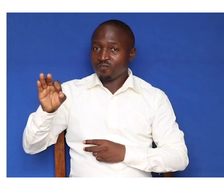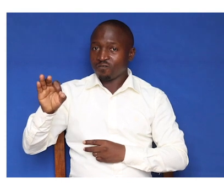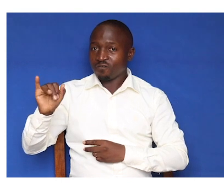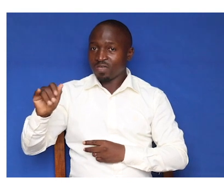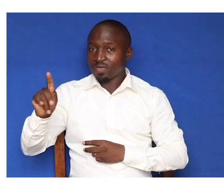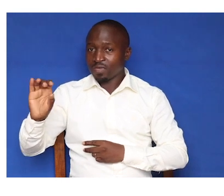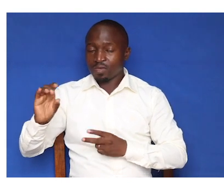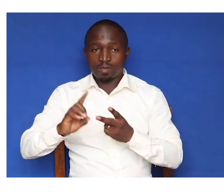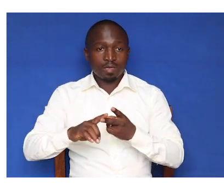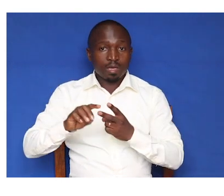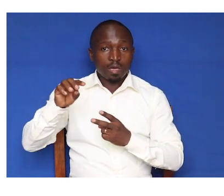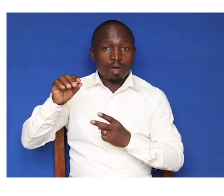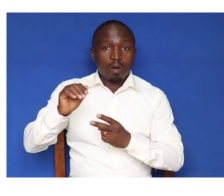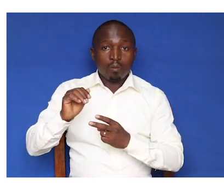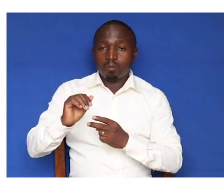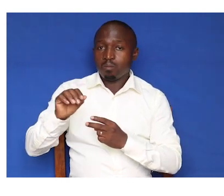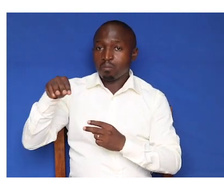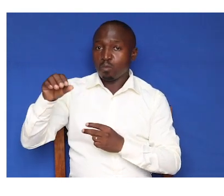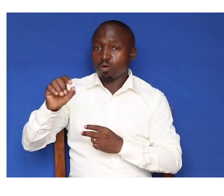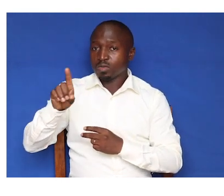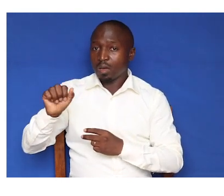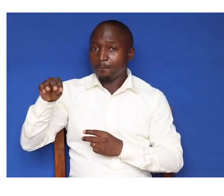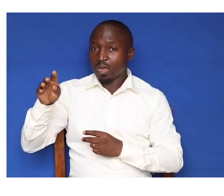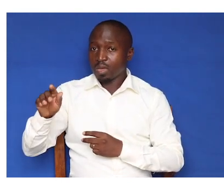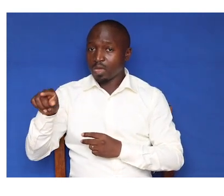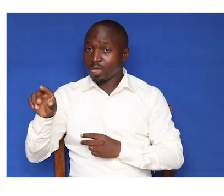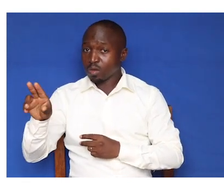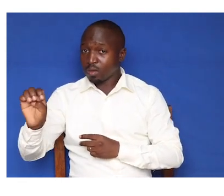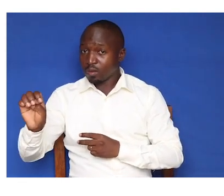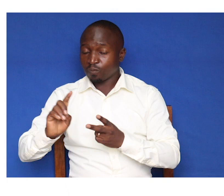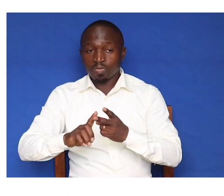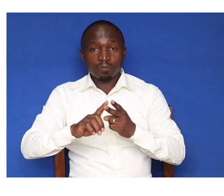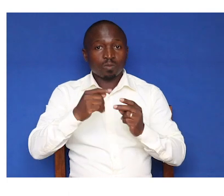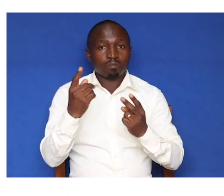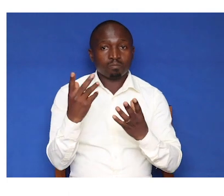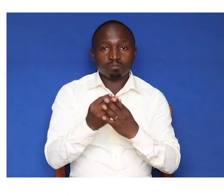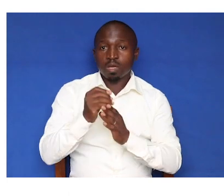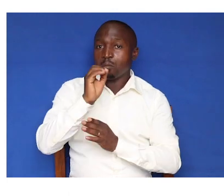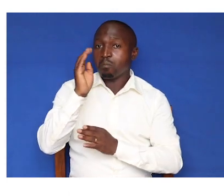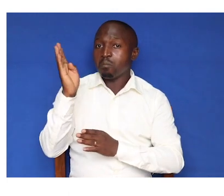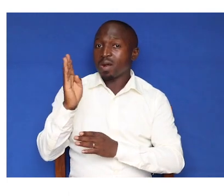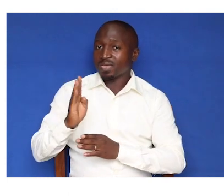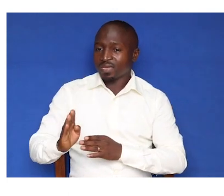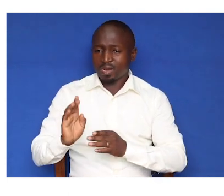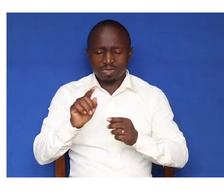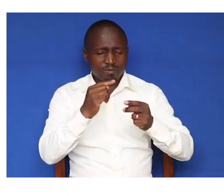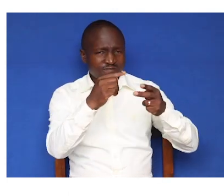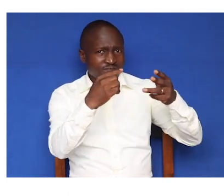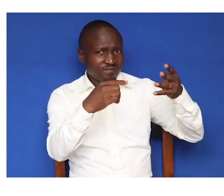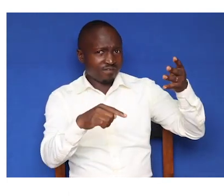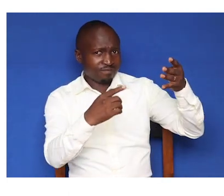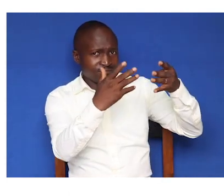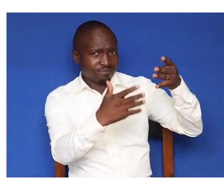Mozambique, South Equatorial Current, and the Brazilian. While those